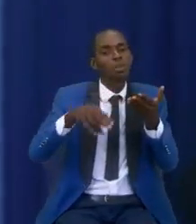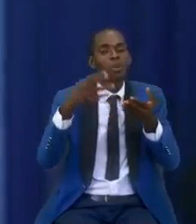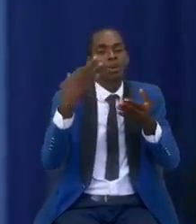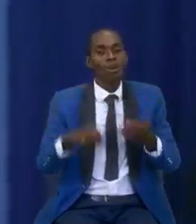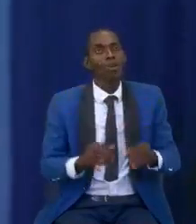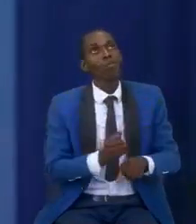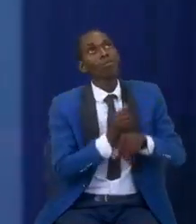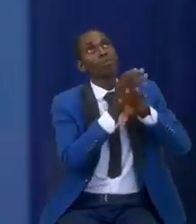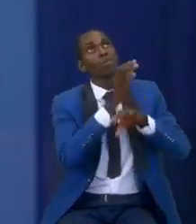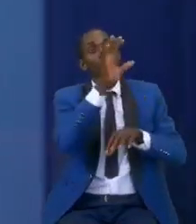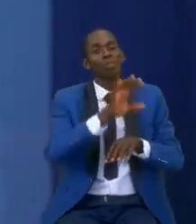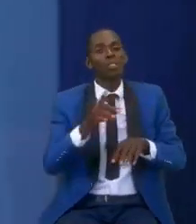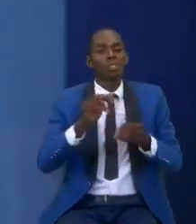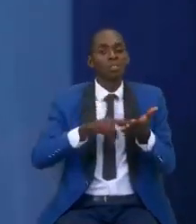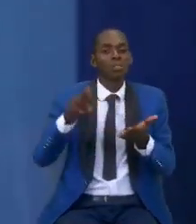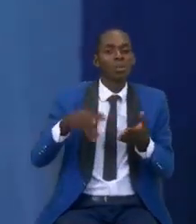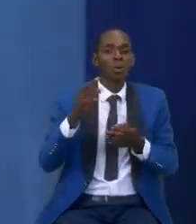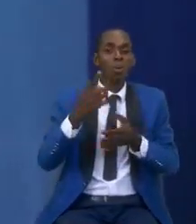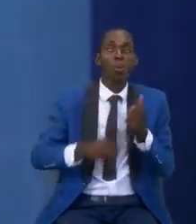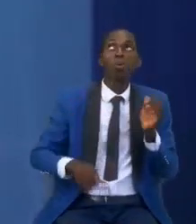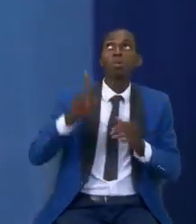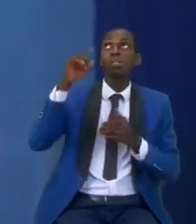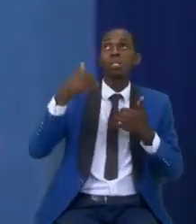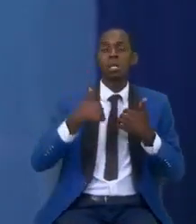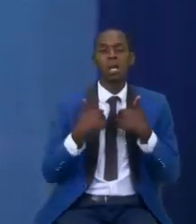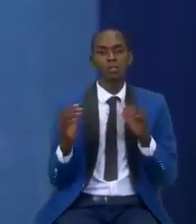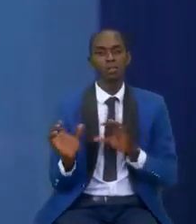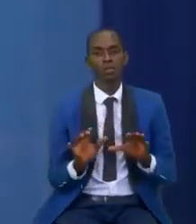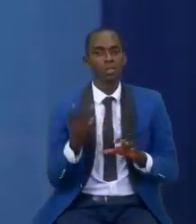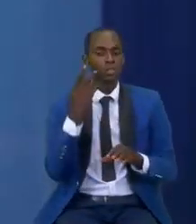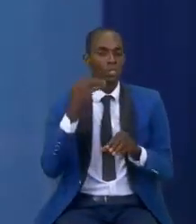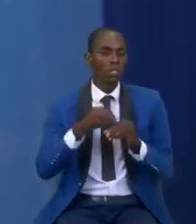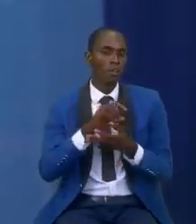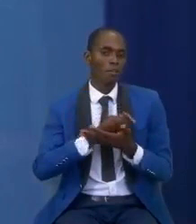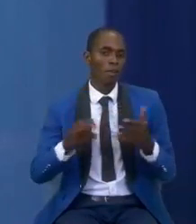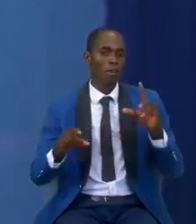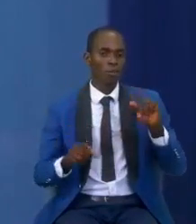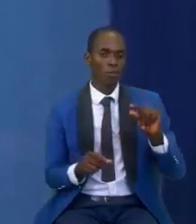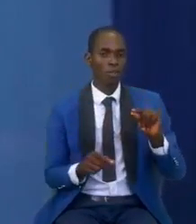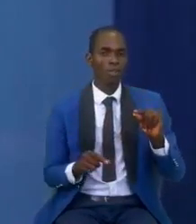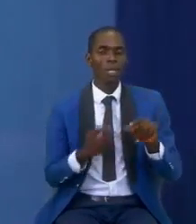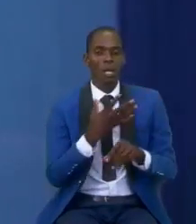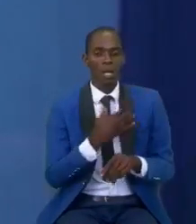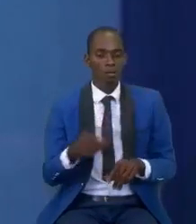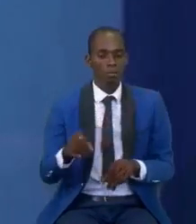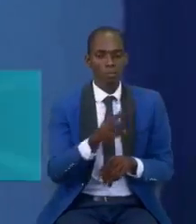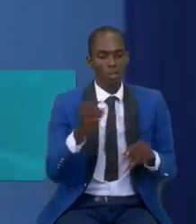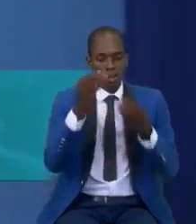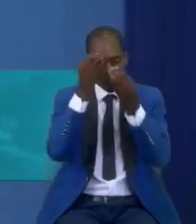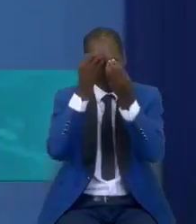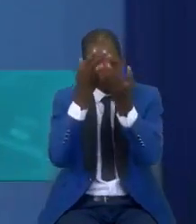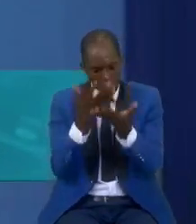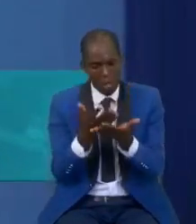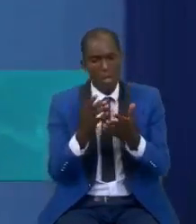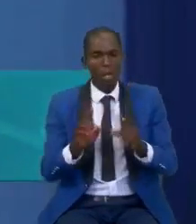20, and they went forth. I come forth. I've come to you. Good